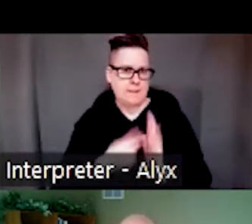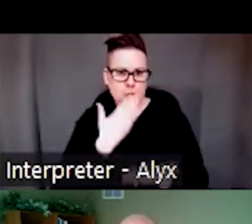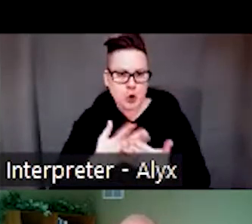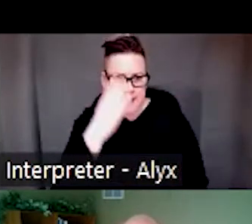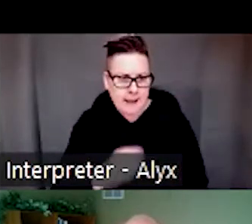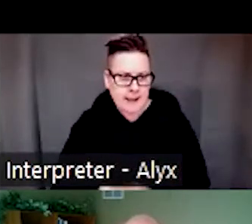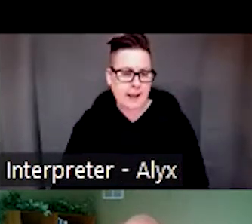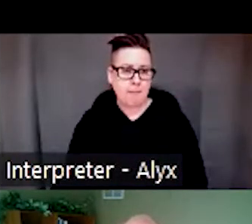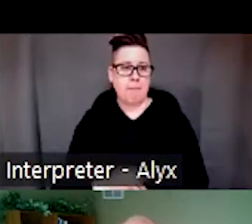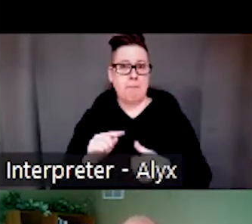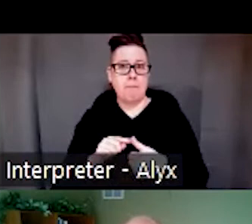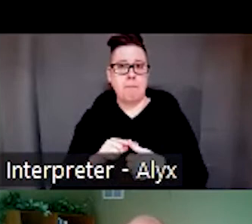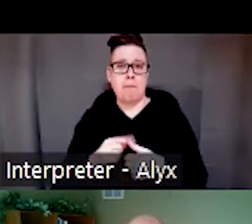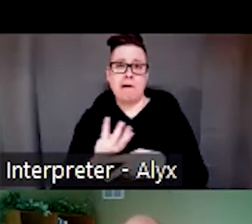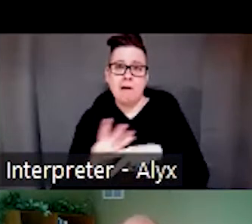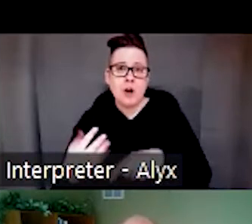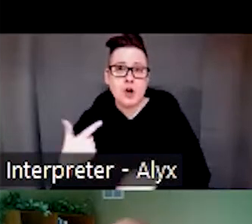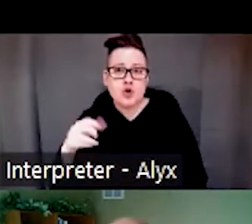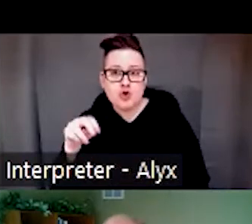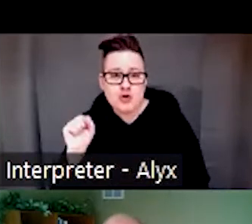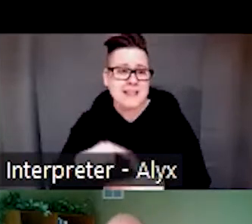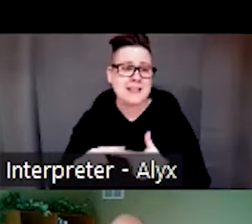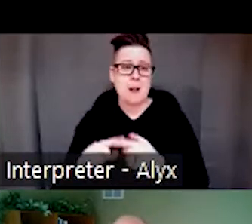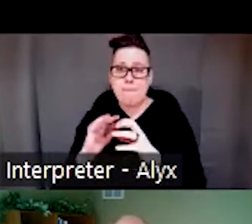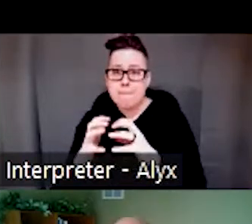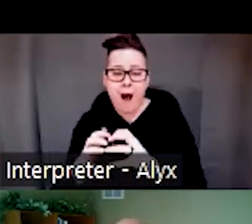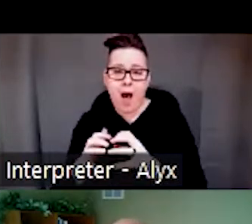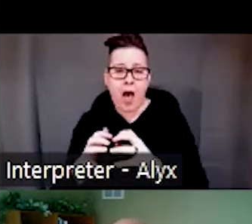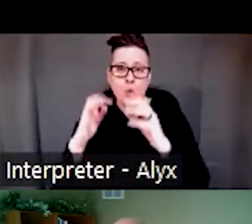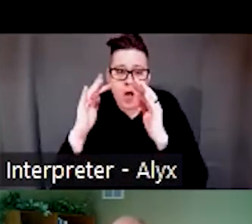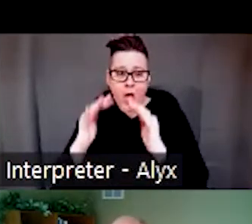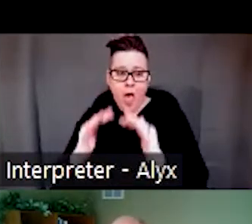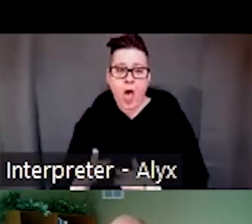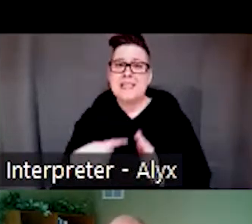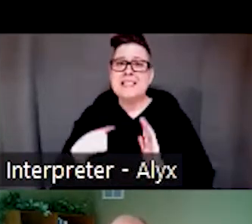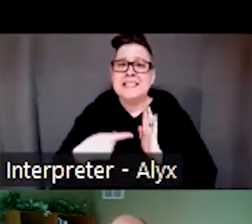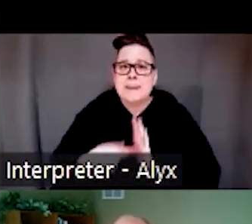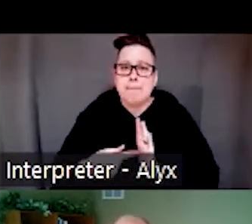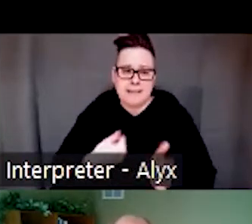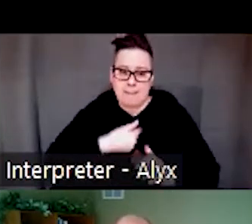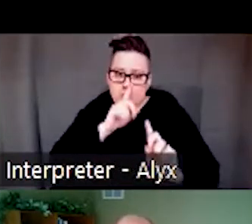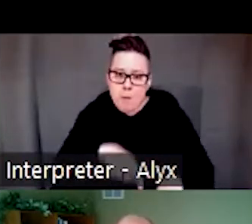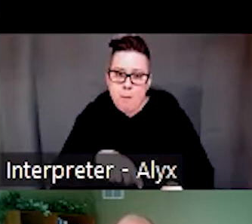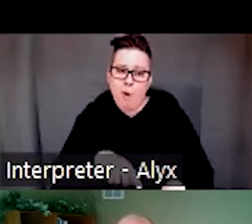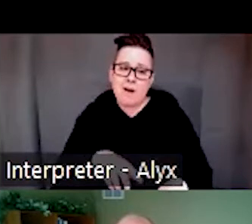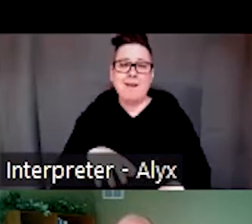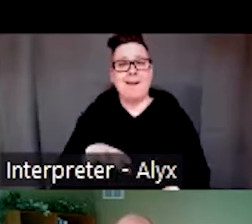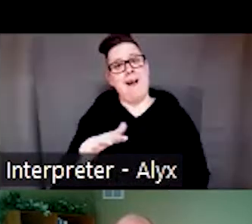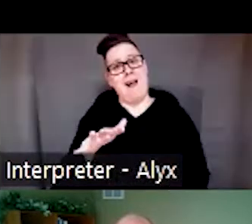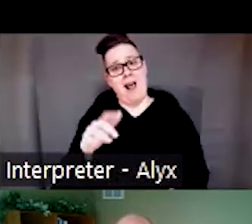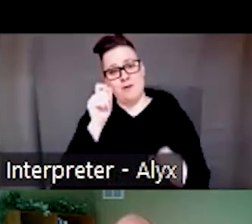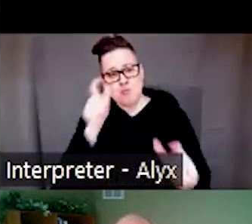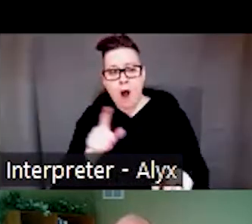all the way from genes and molecules up to symptoms and self-report. You can actually, again, it's kind of surprising, but